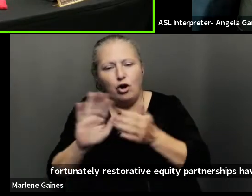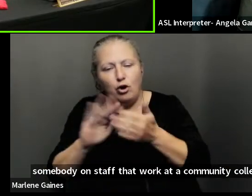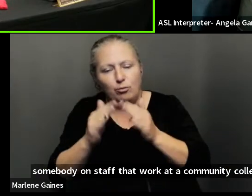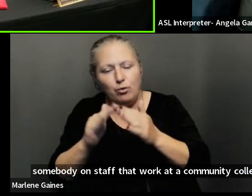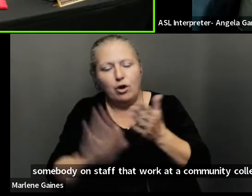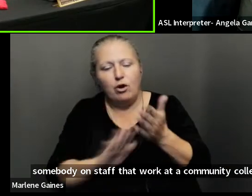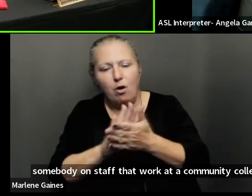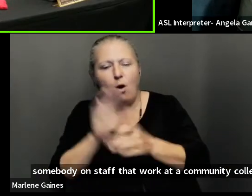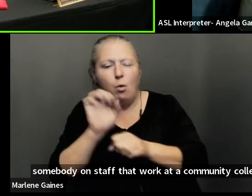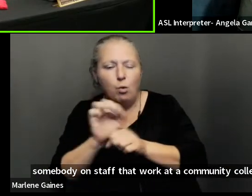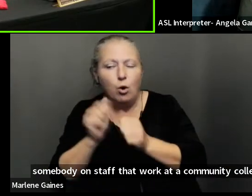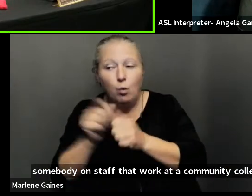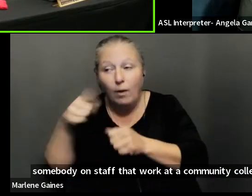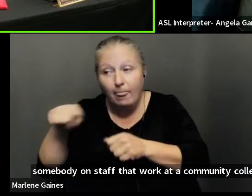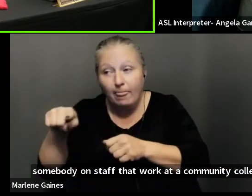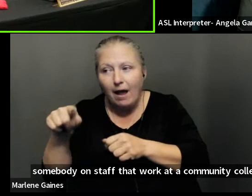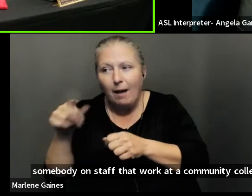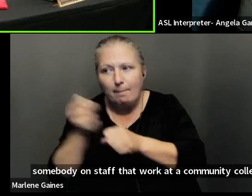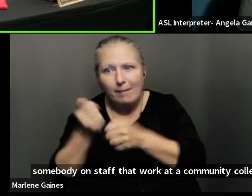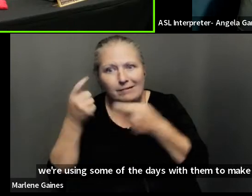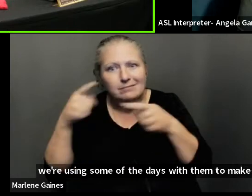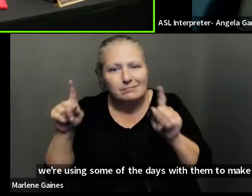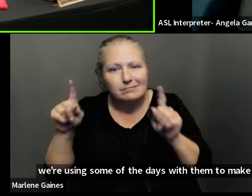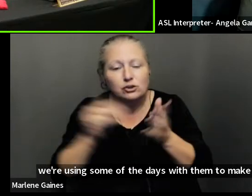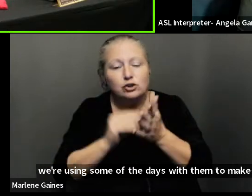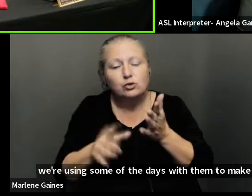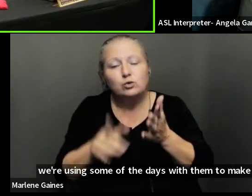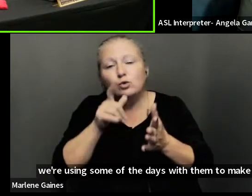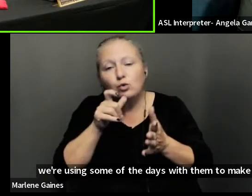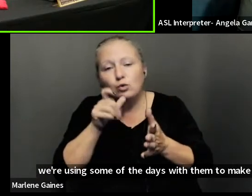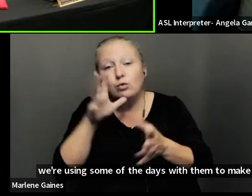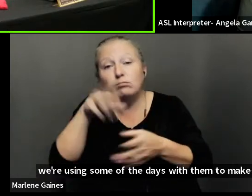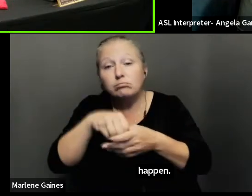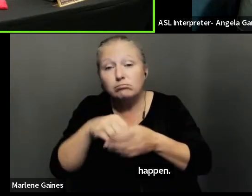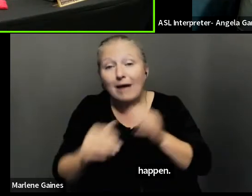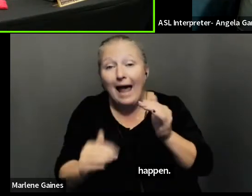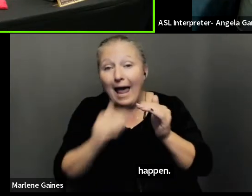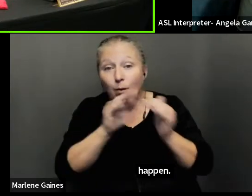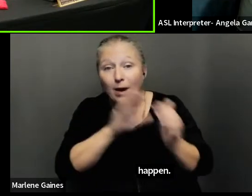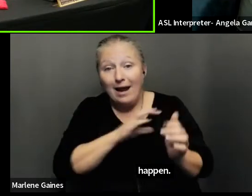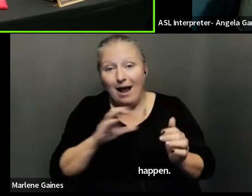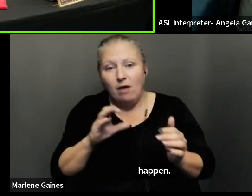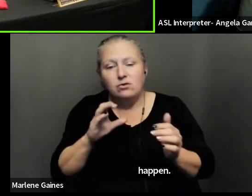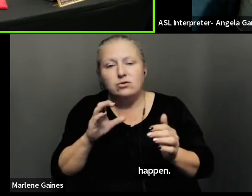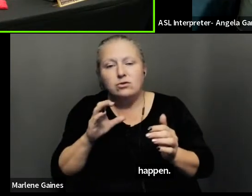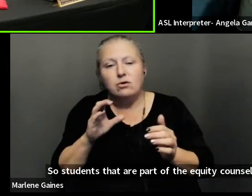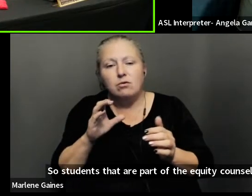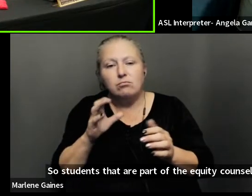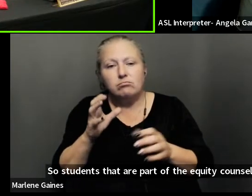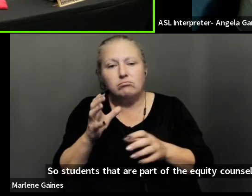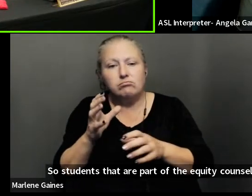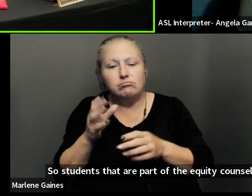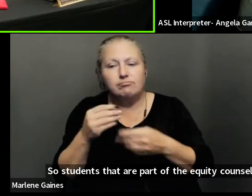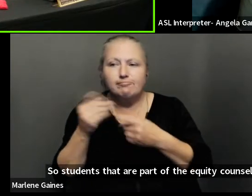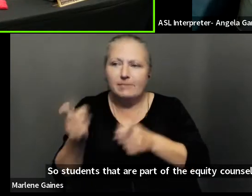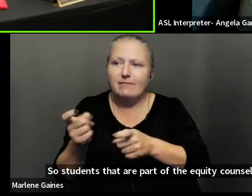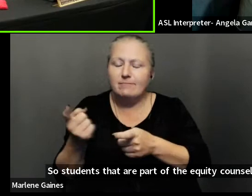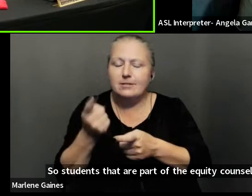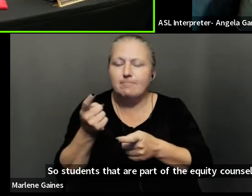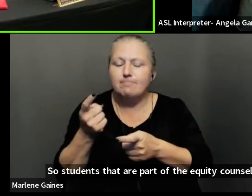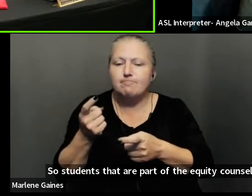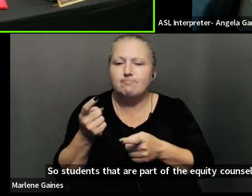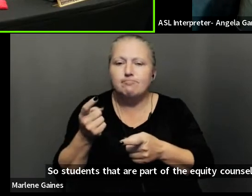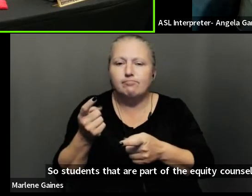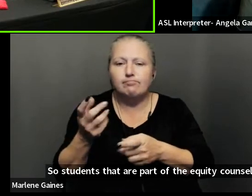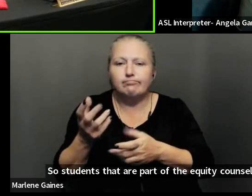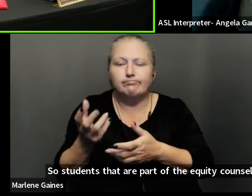days with them to make that happen. So students that are part of the Equity Council are actually getting an incentive. The next